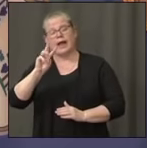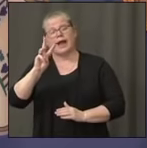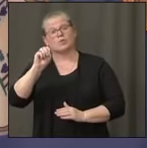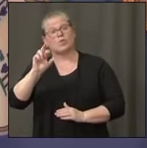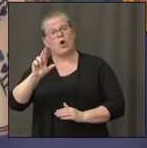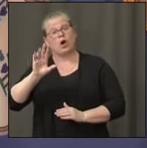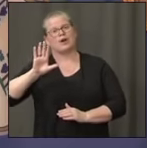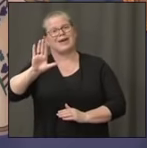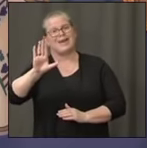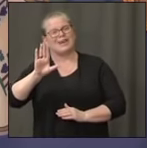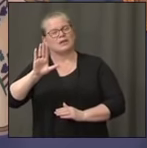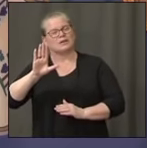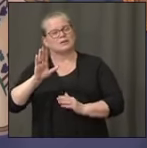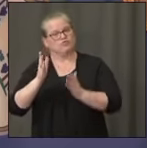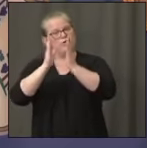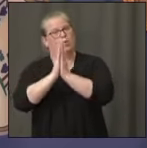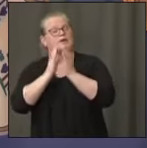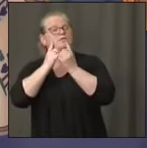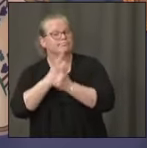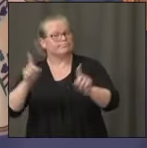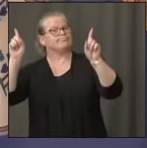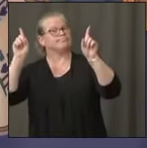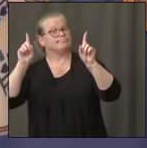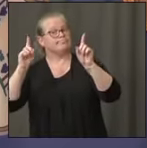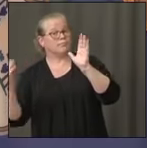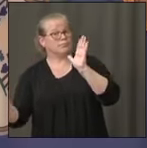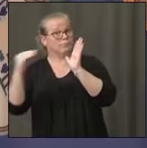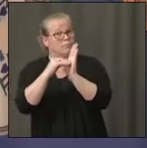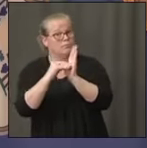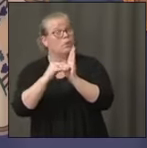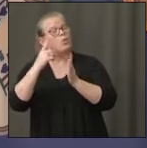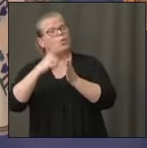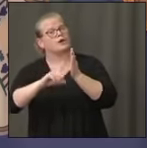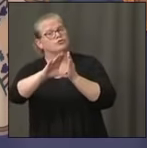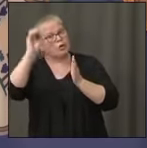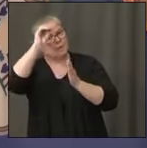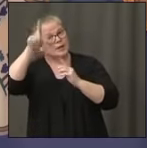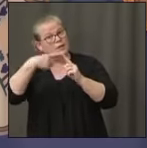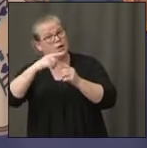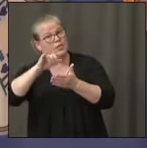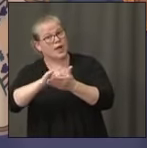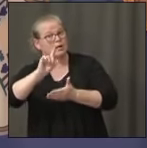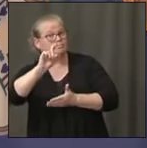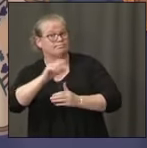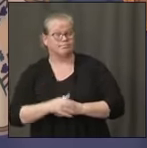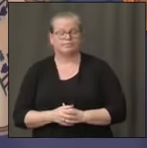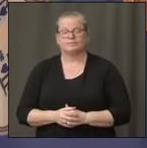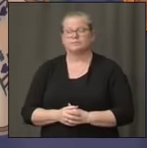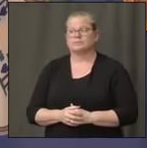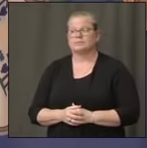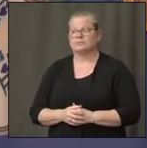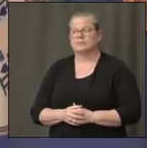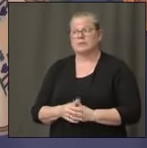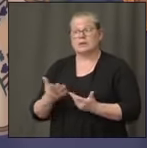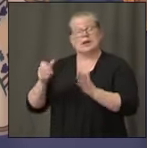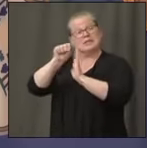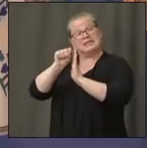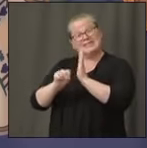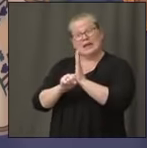Well, I'm happy to have that discussion. Not sure what a state declaration means, if I can issue a lot of new executive orders. But I do know that